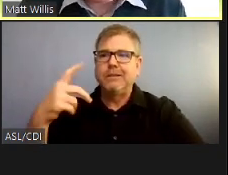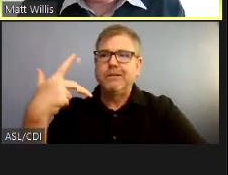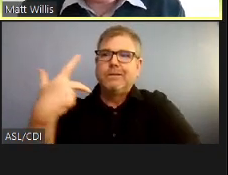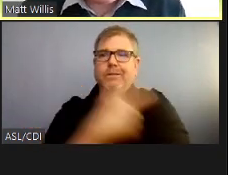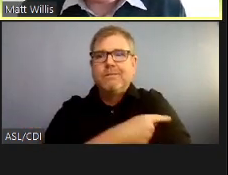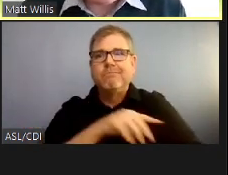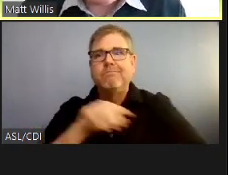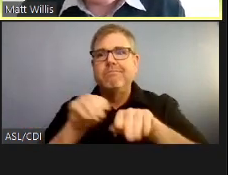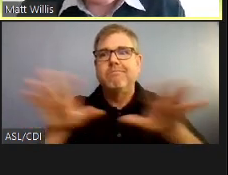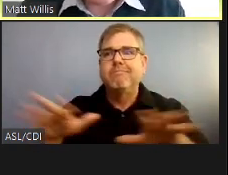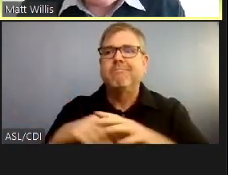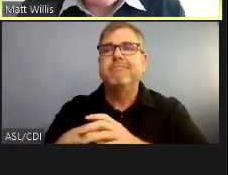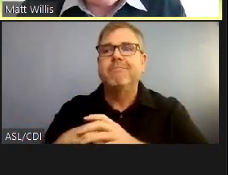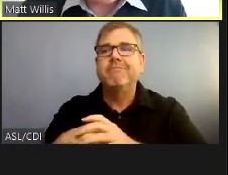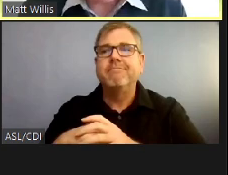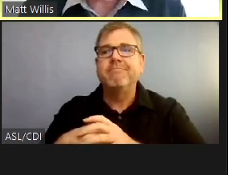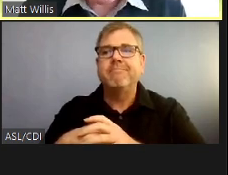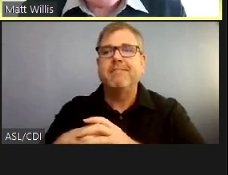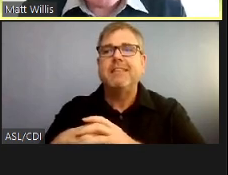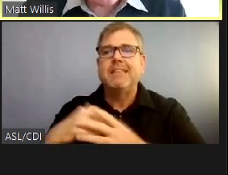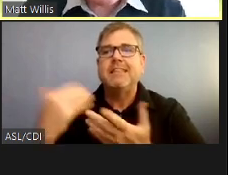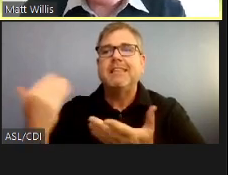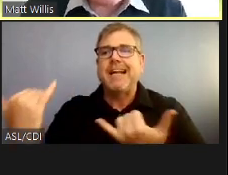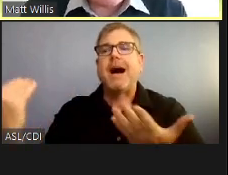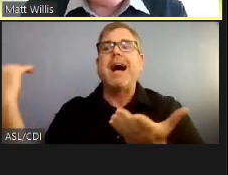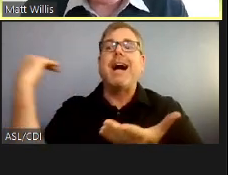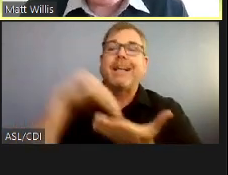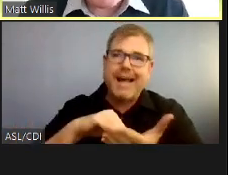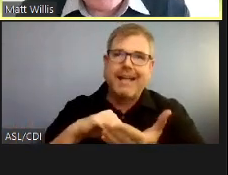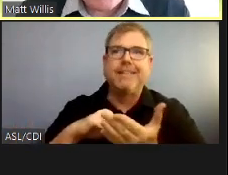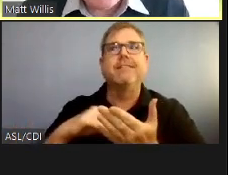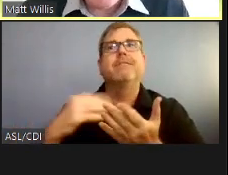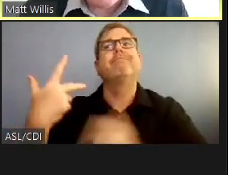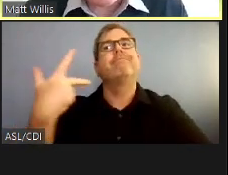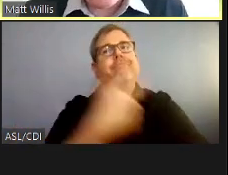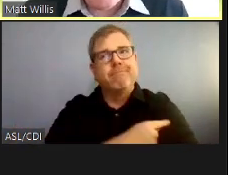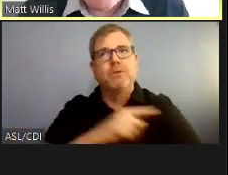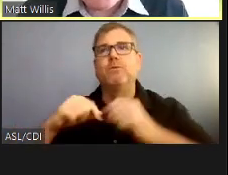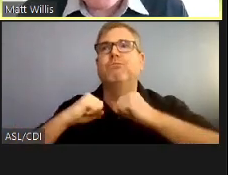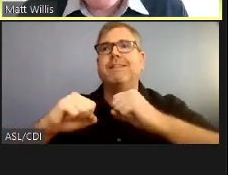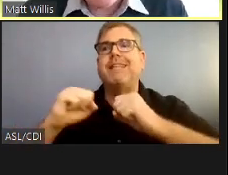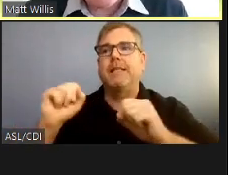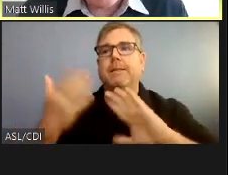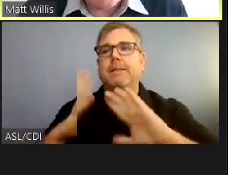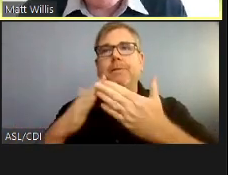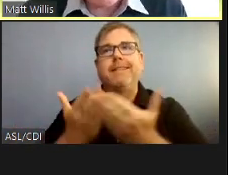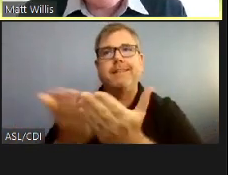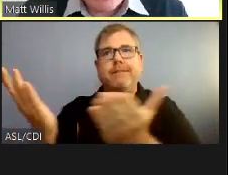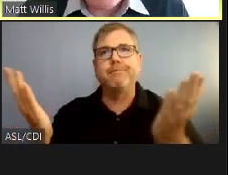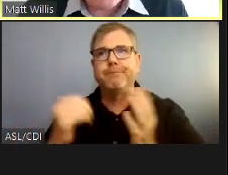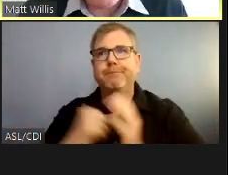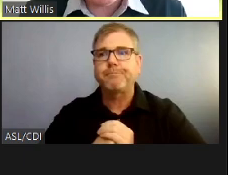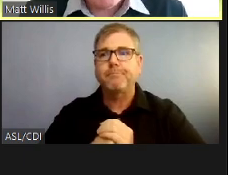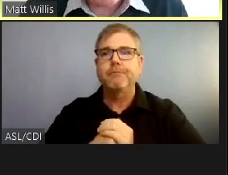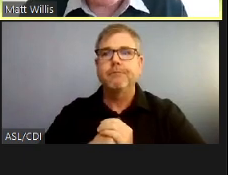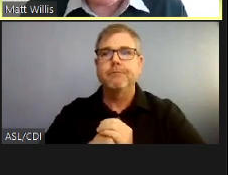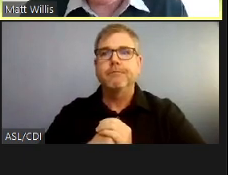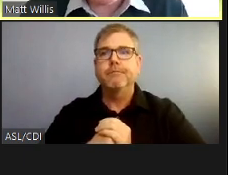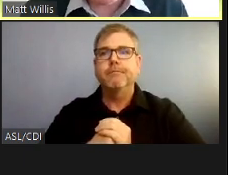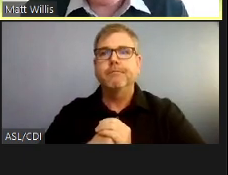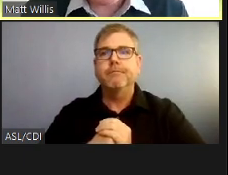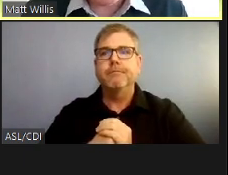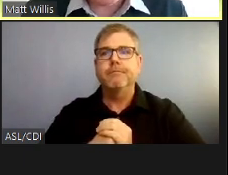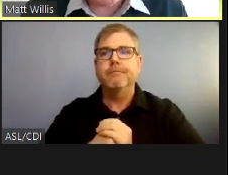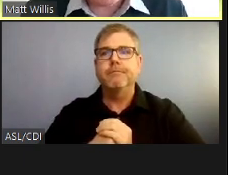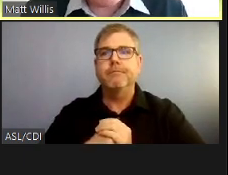So this is our vaccine distribution mission for Marin County, is to protect all in Marin through an efficient, transparent, and equitable